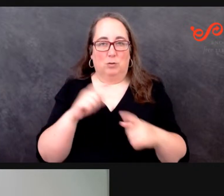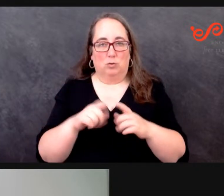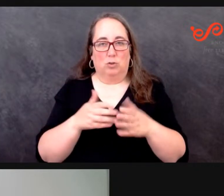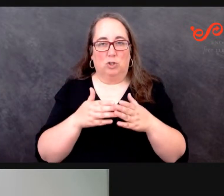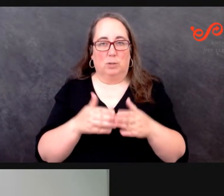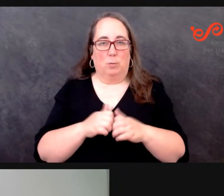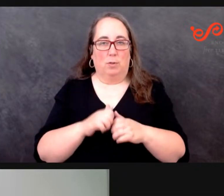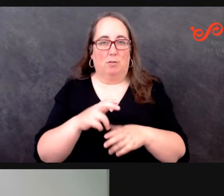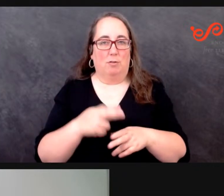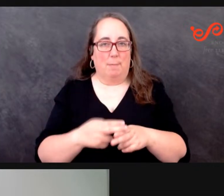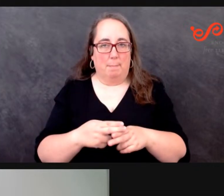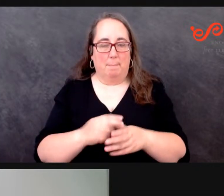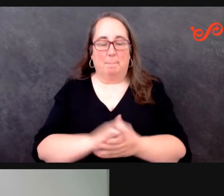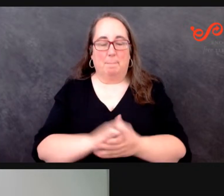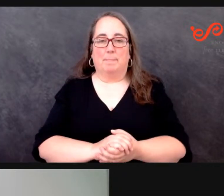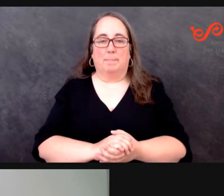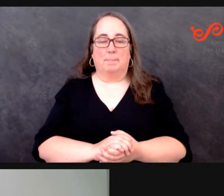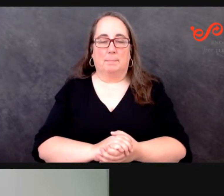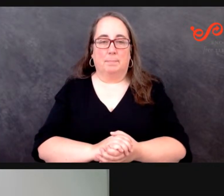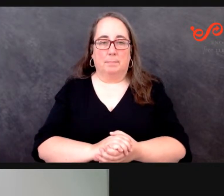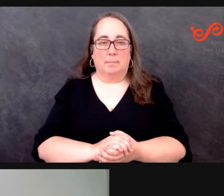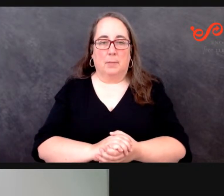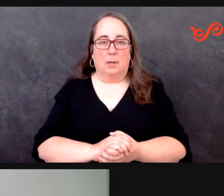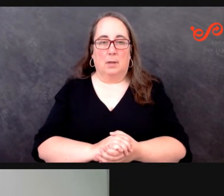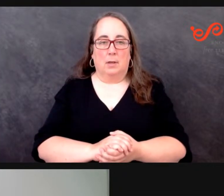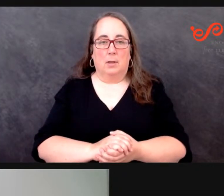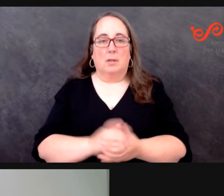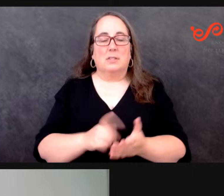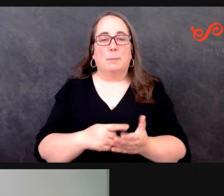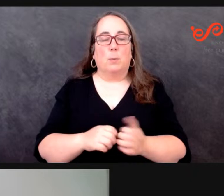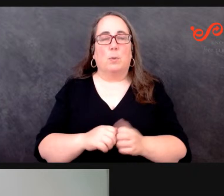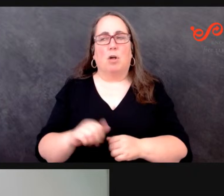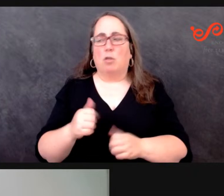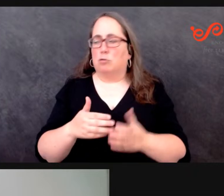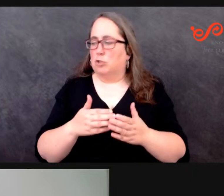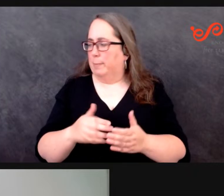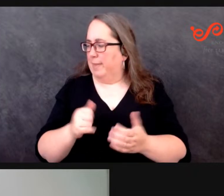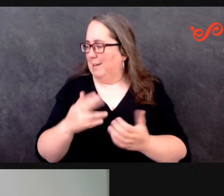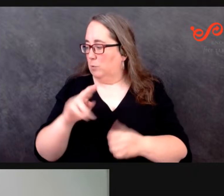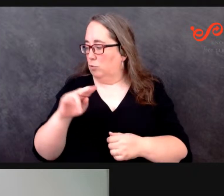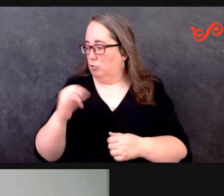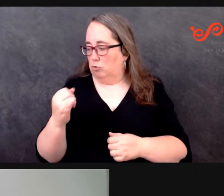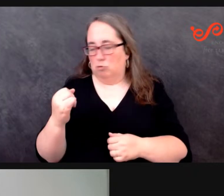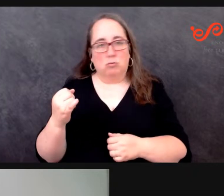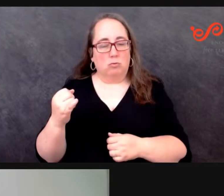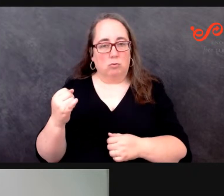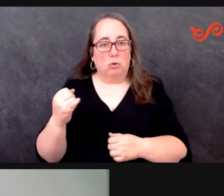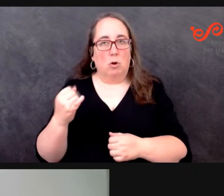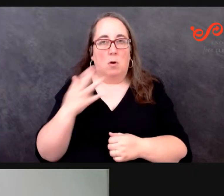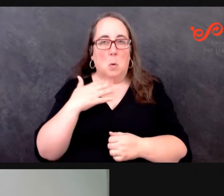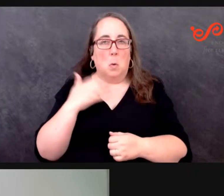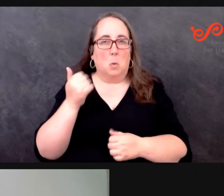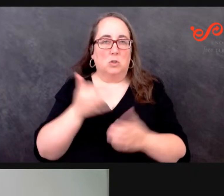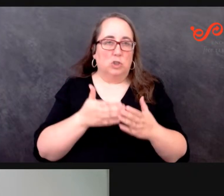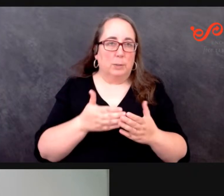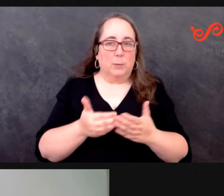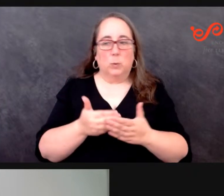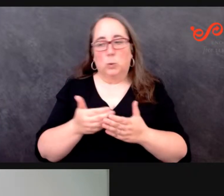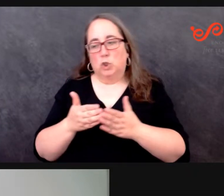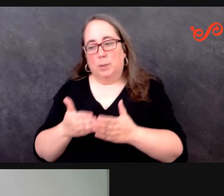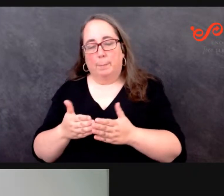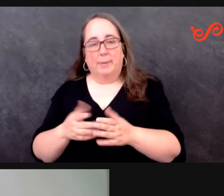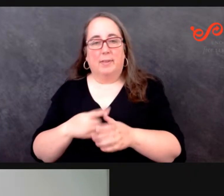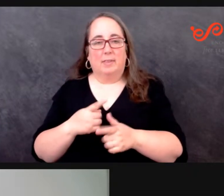its name. And sometimes with other ships, I believe like the New Jersey, when they had an older ship and a newer ship, they